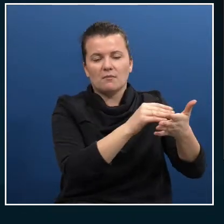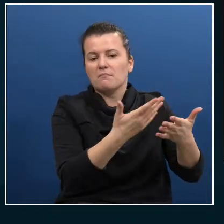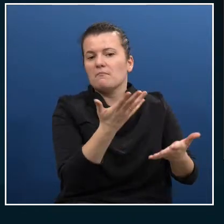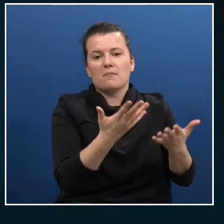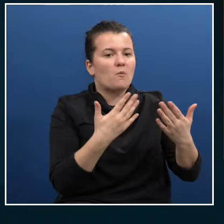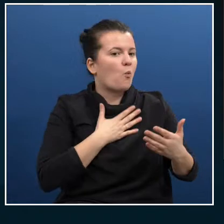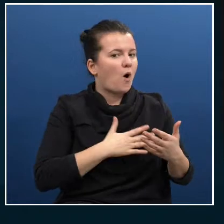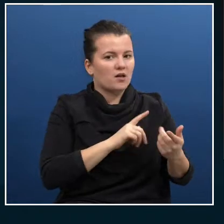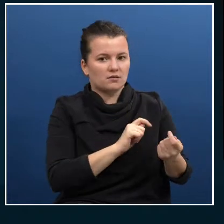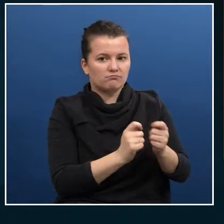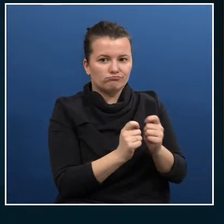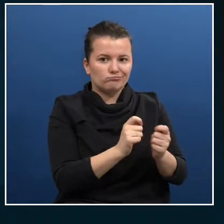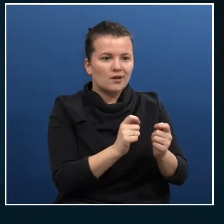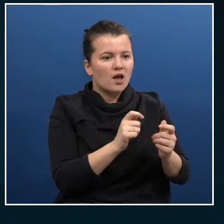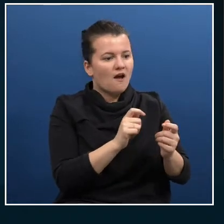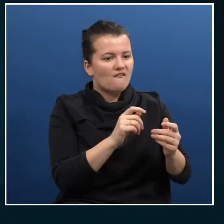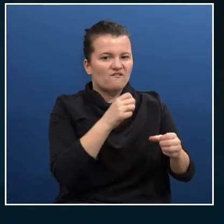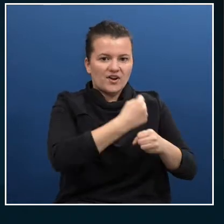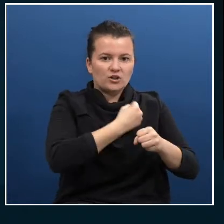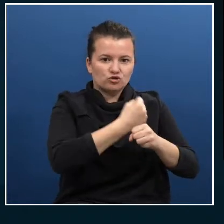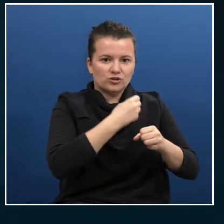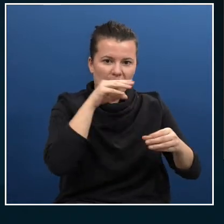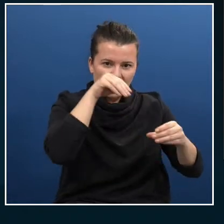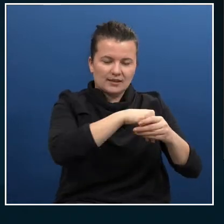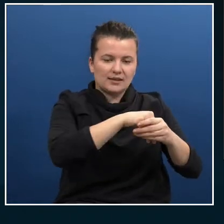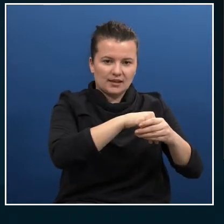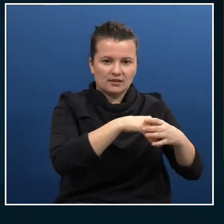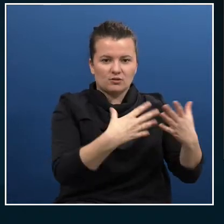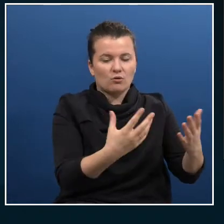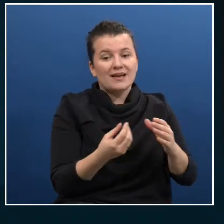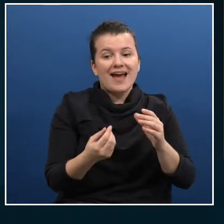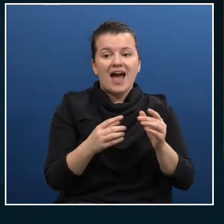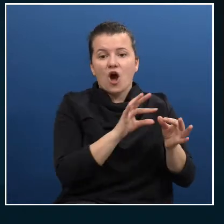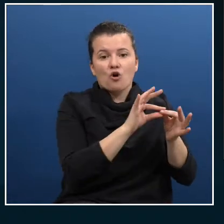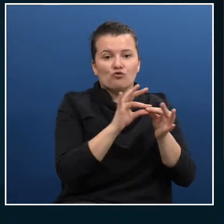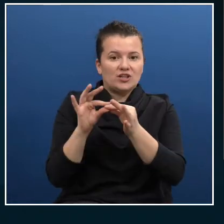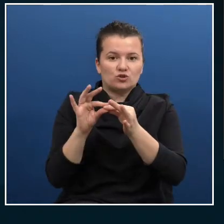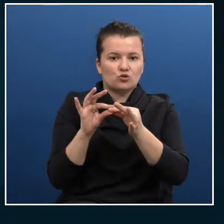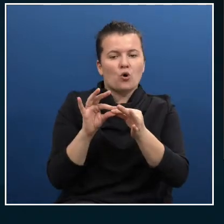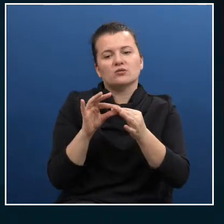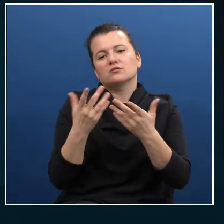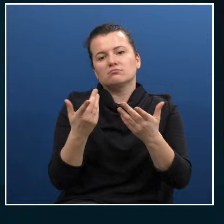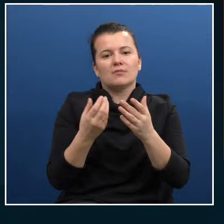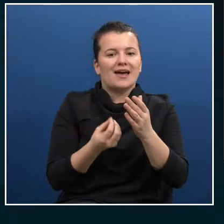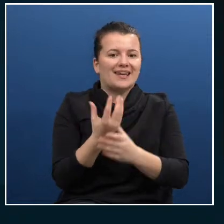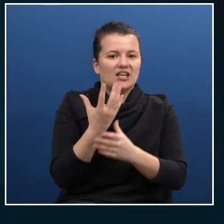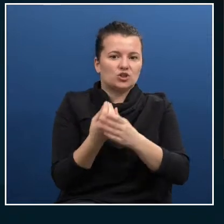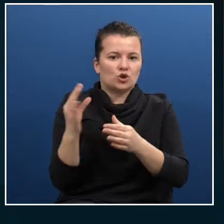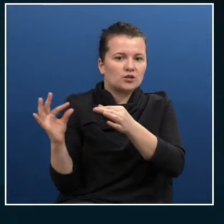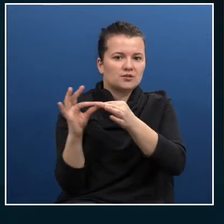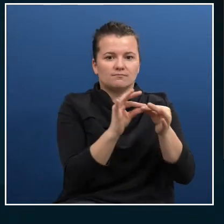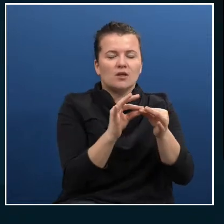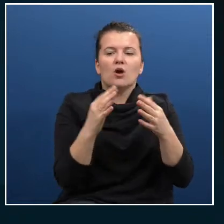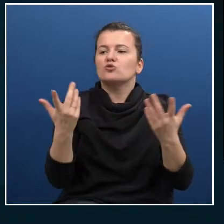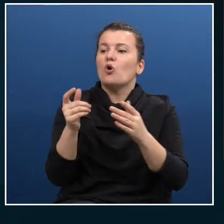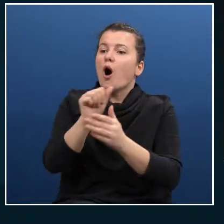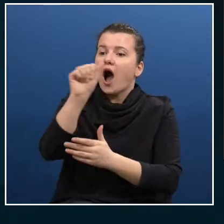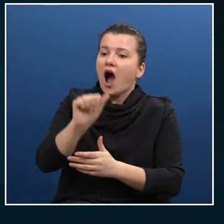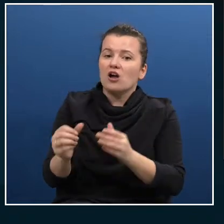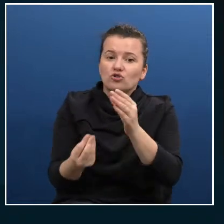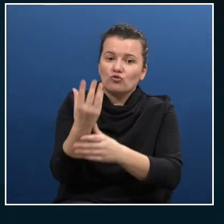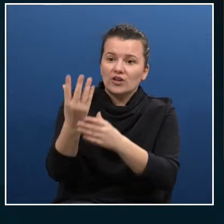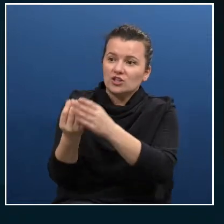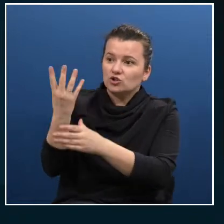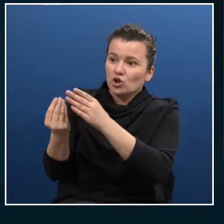functionality in your template, and the resources section that specifies all the Azure resources that you want ARM to